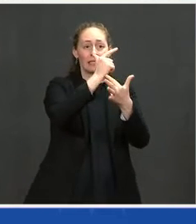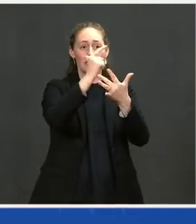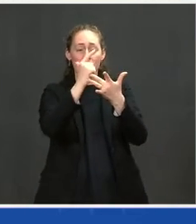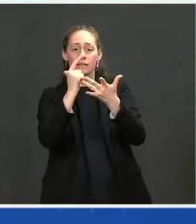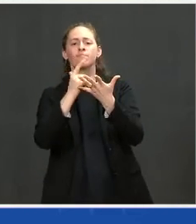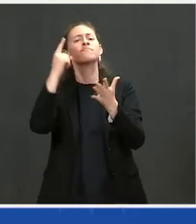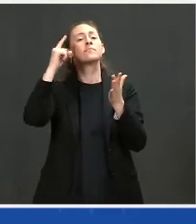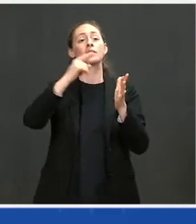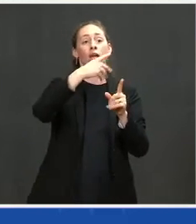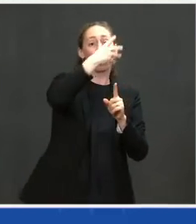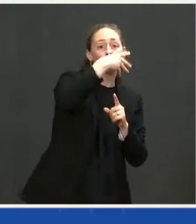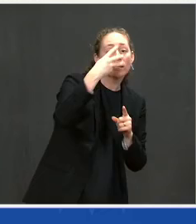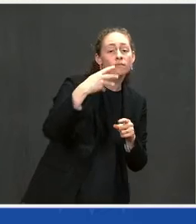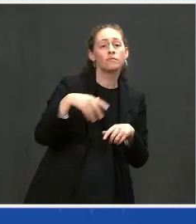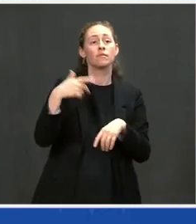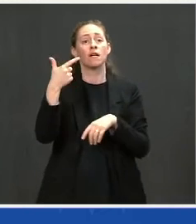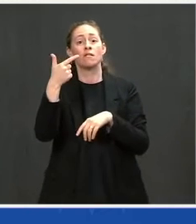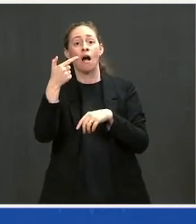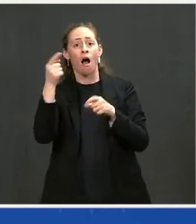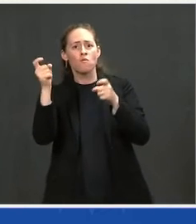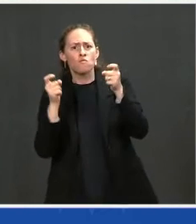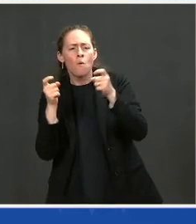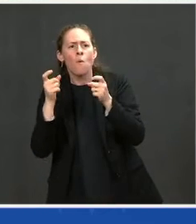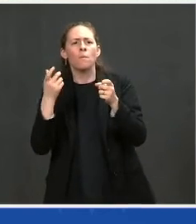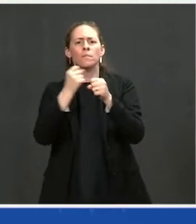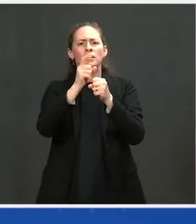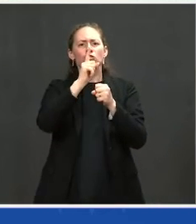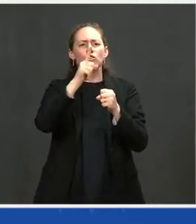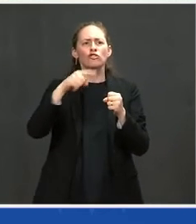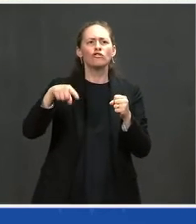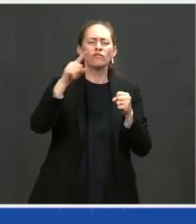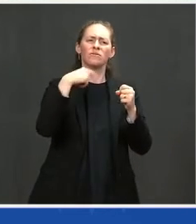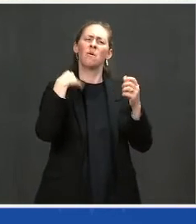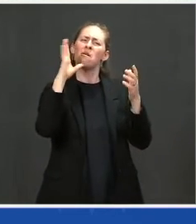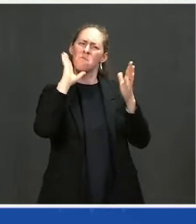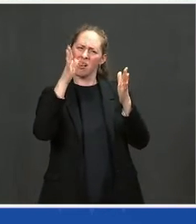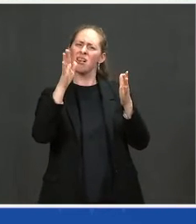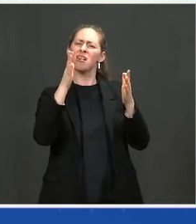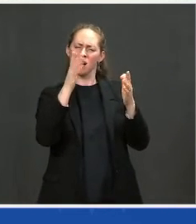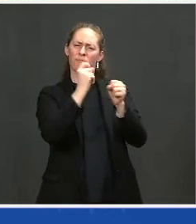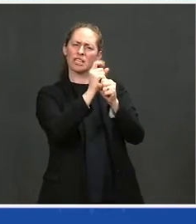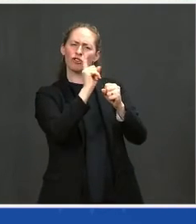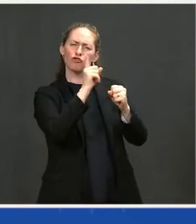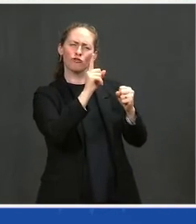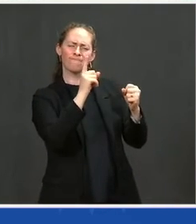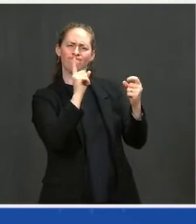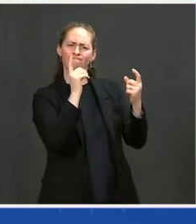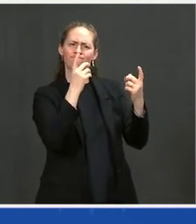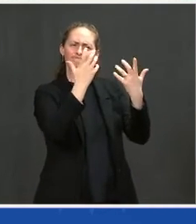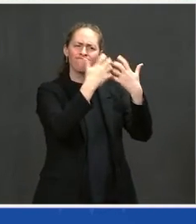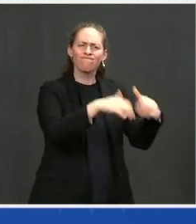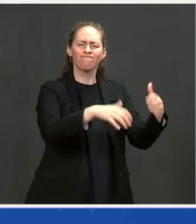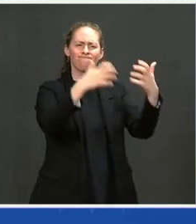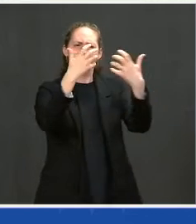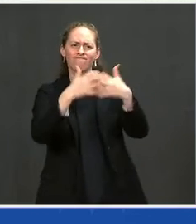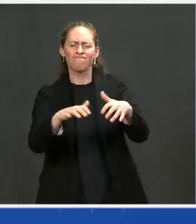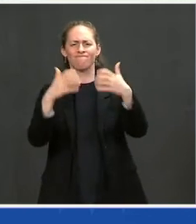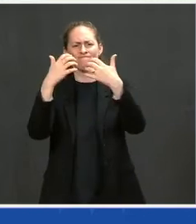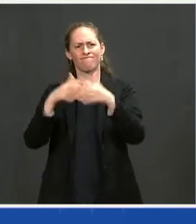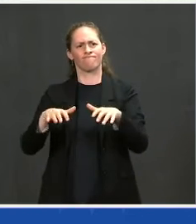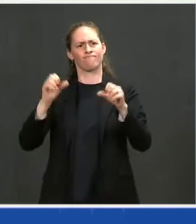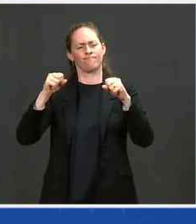of other problems that face the country. But the fundamental problem is getting people some peace of